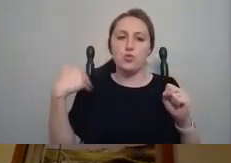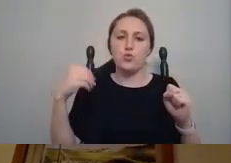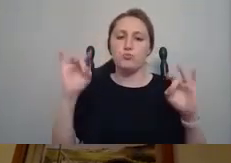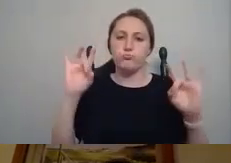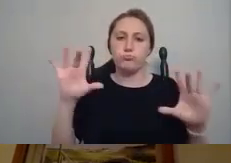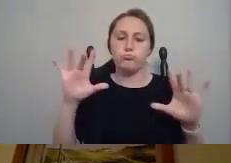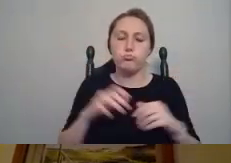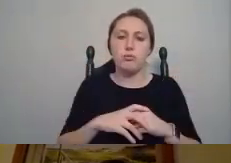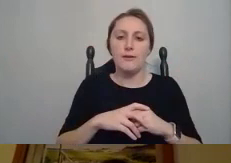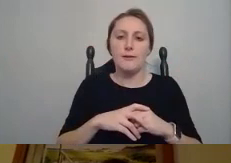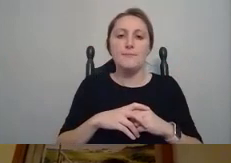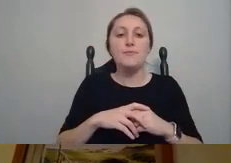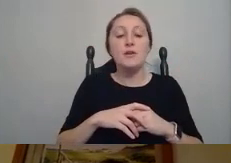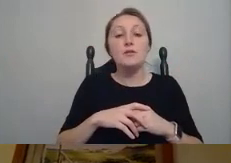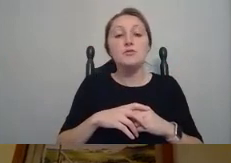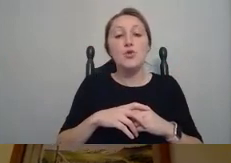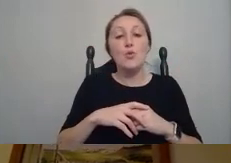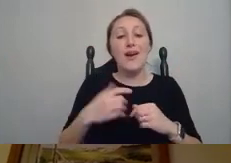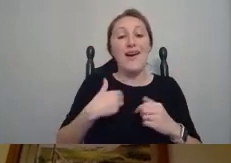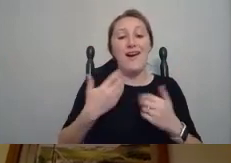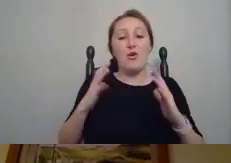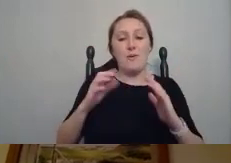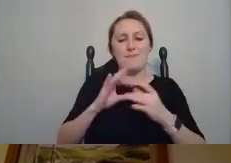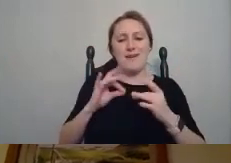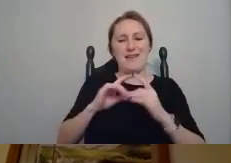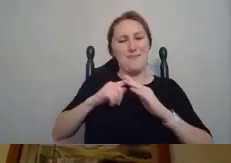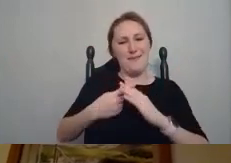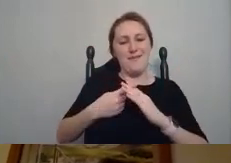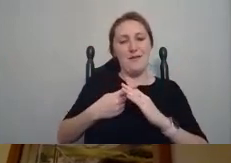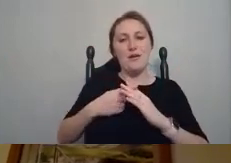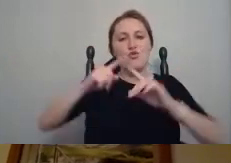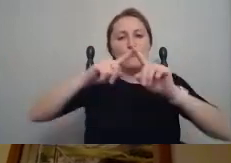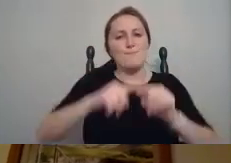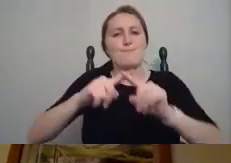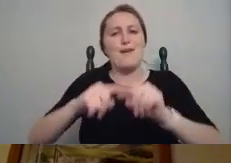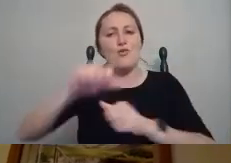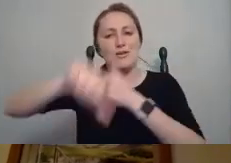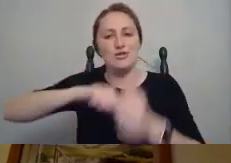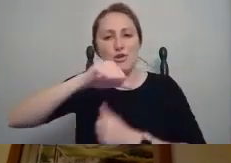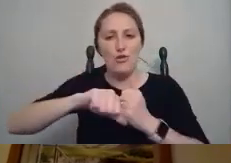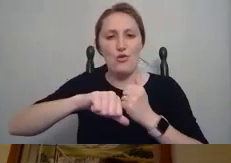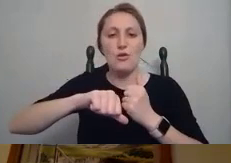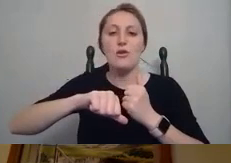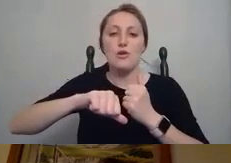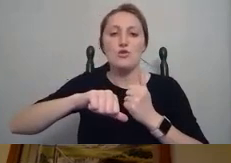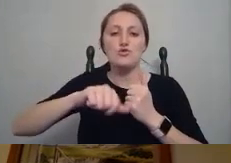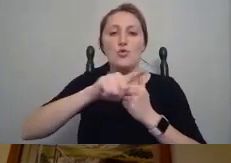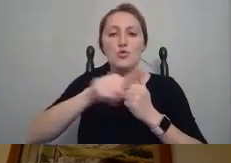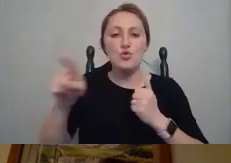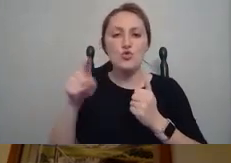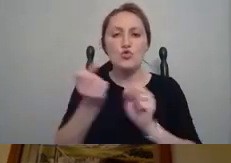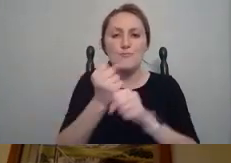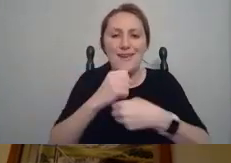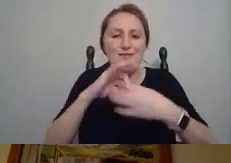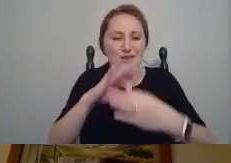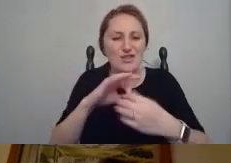to rely on each other, and the extent to which you've formed relationships with your children's friends, or your